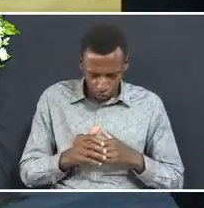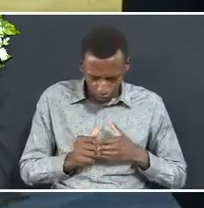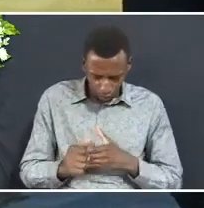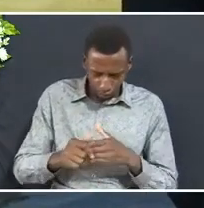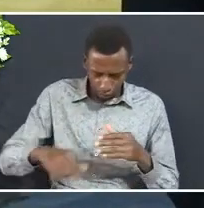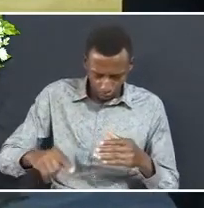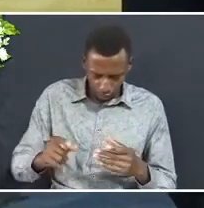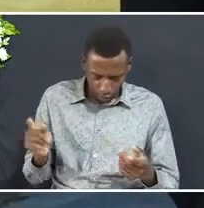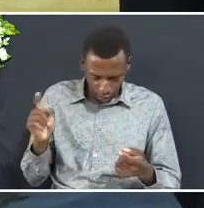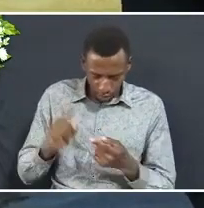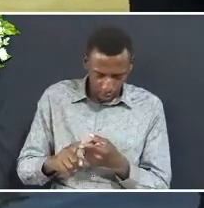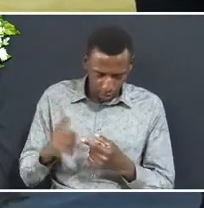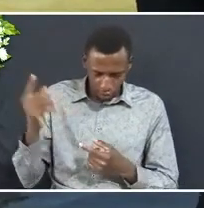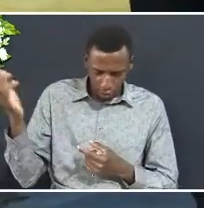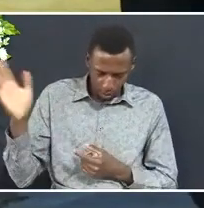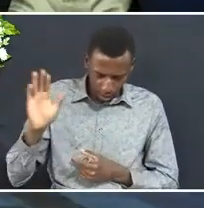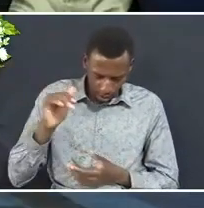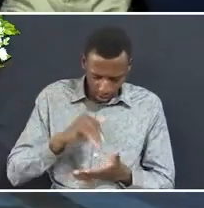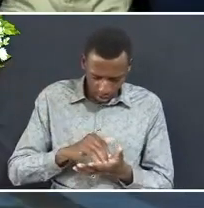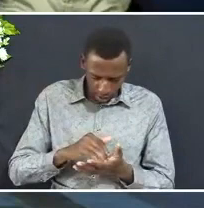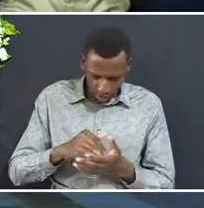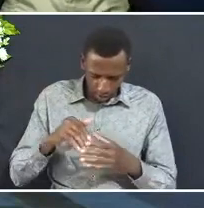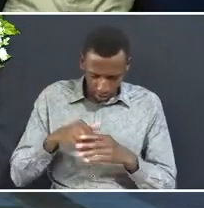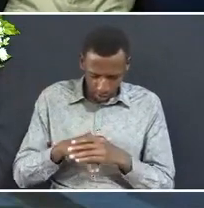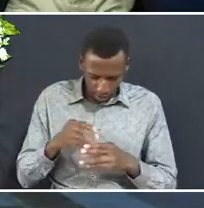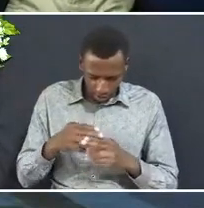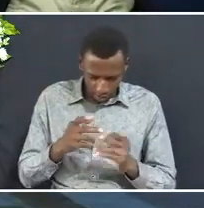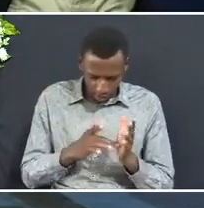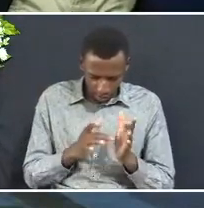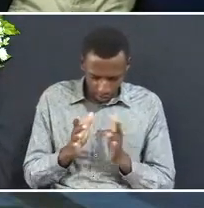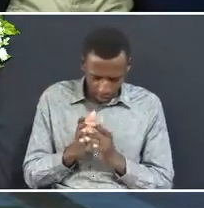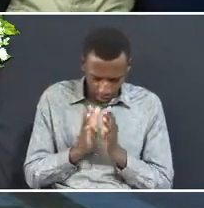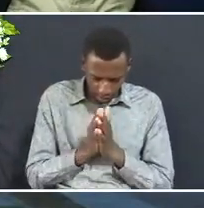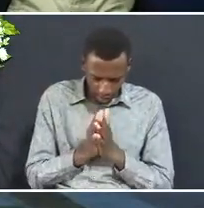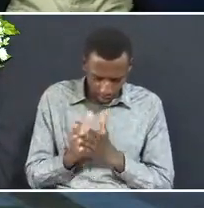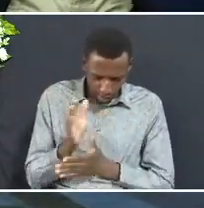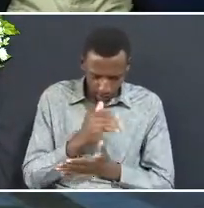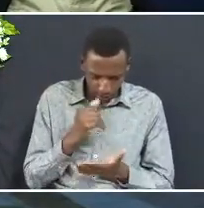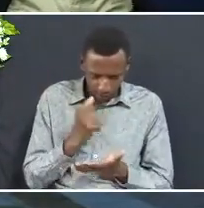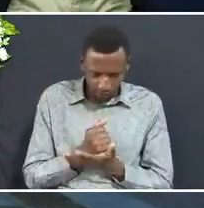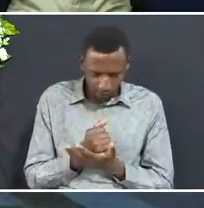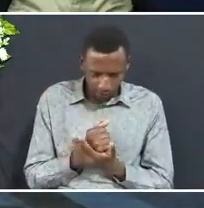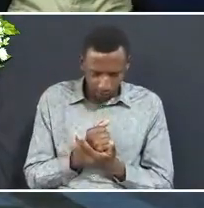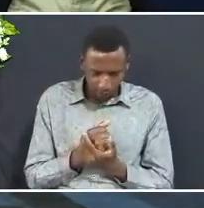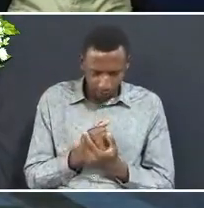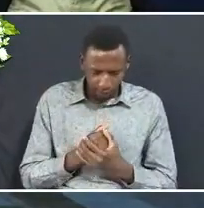you come again for us. In Jesus' name I pray.